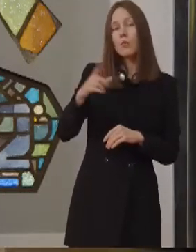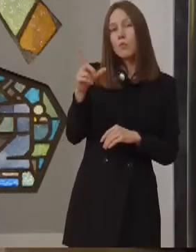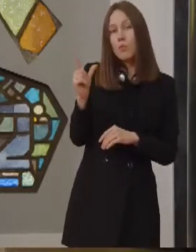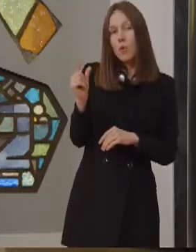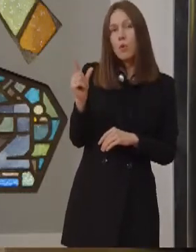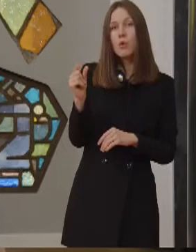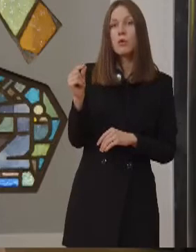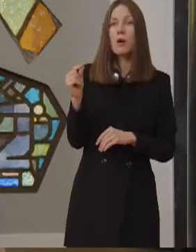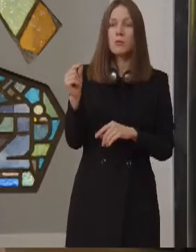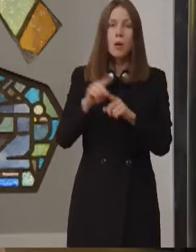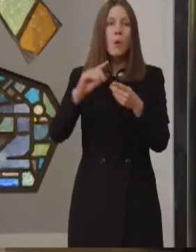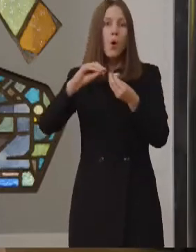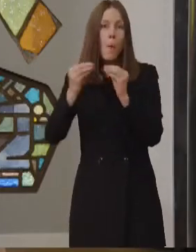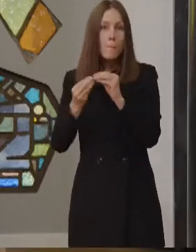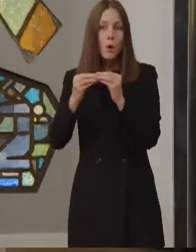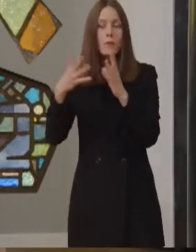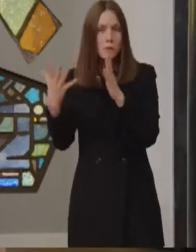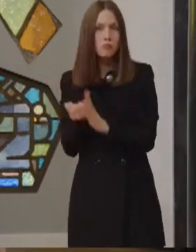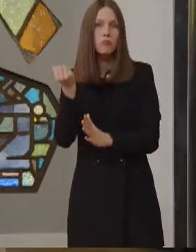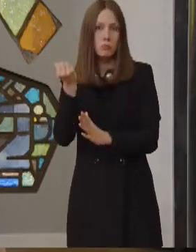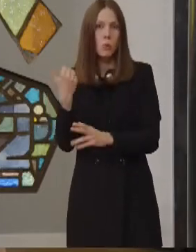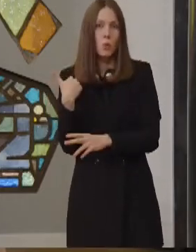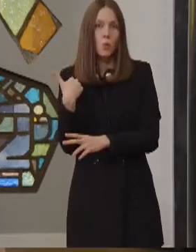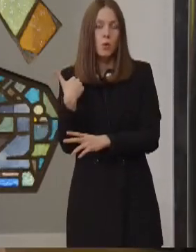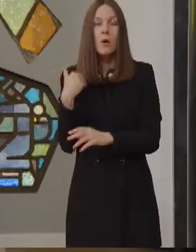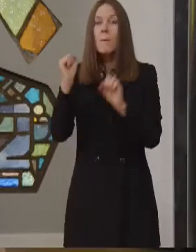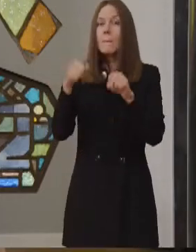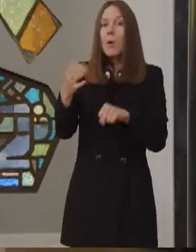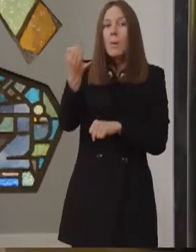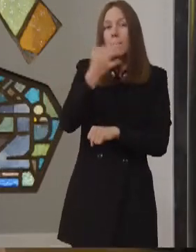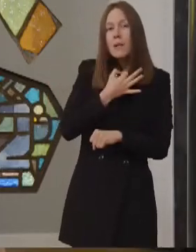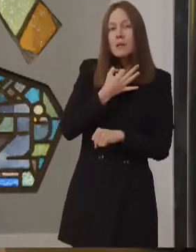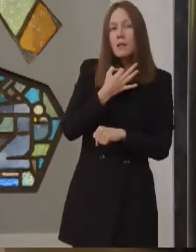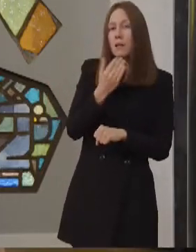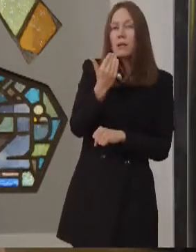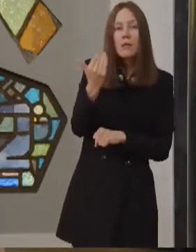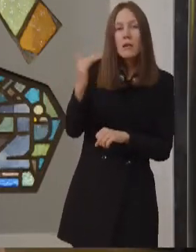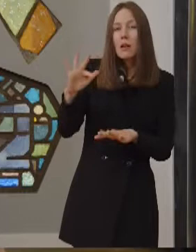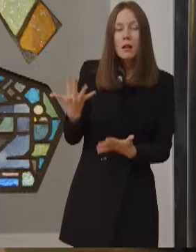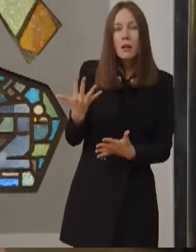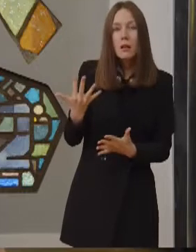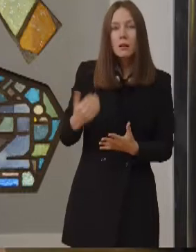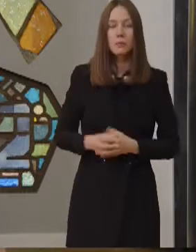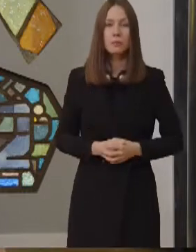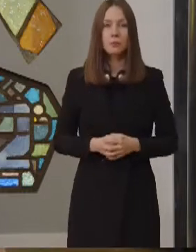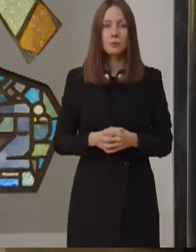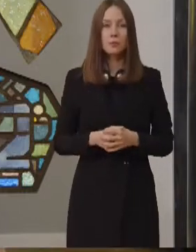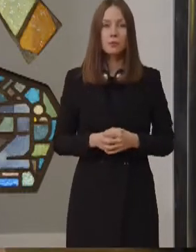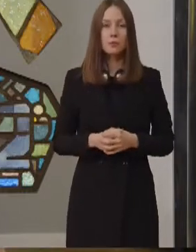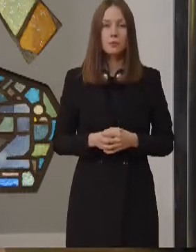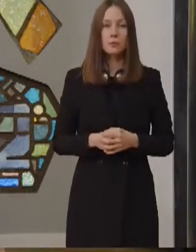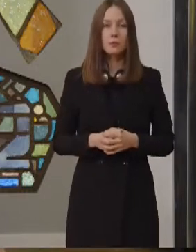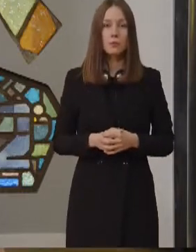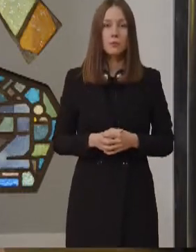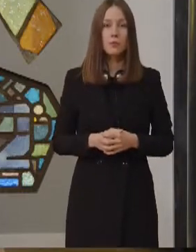have just mentioned that some couples are ready to take compromise, to accept compromise. What are these compromises